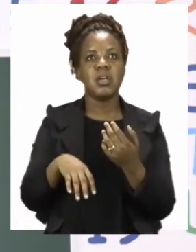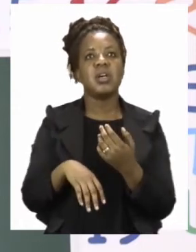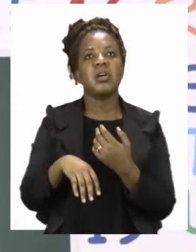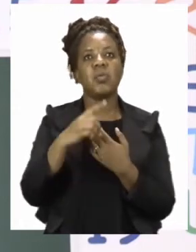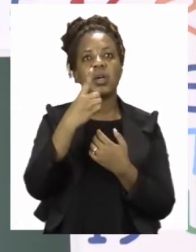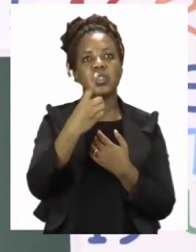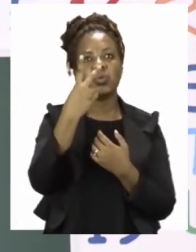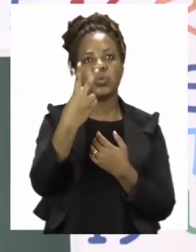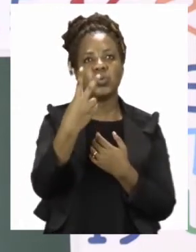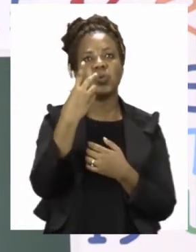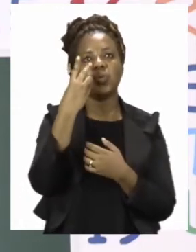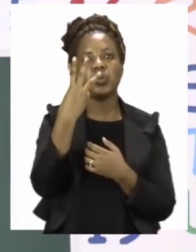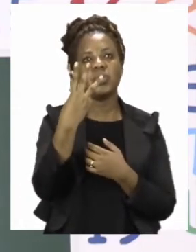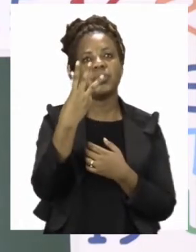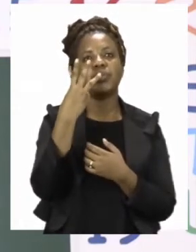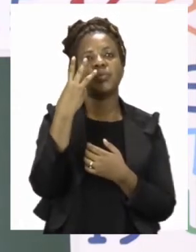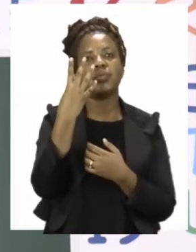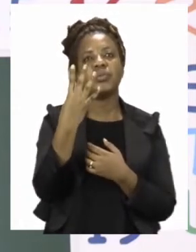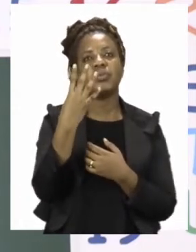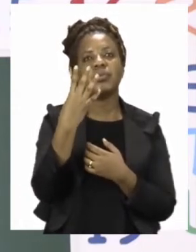13, 12,